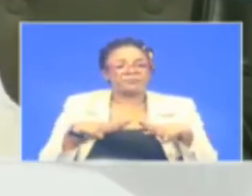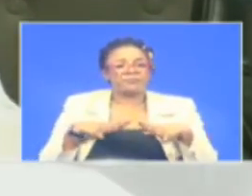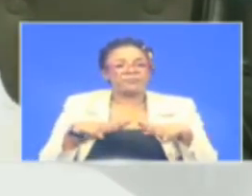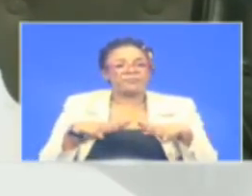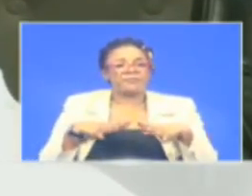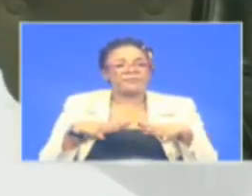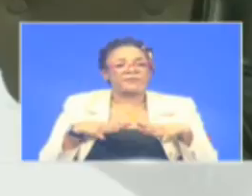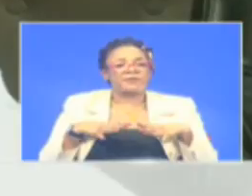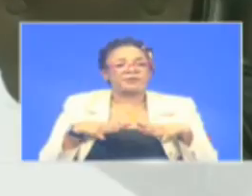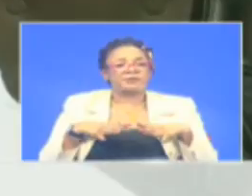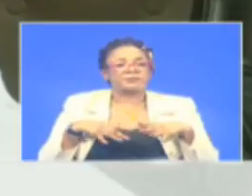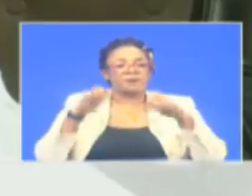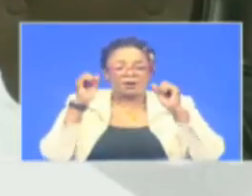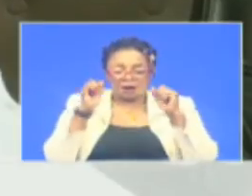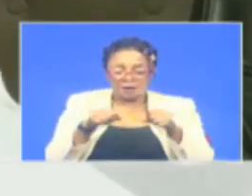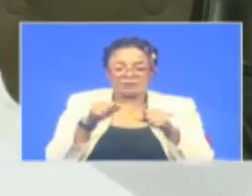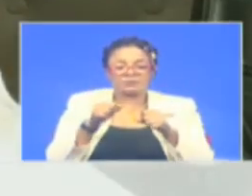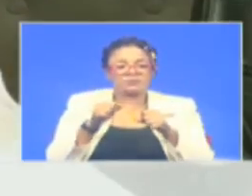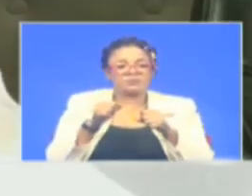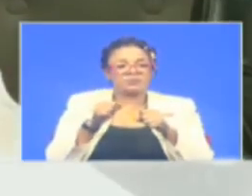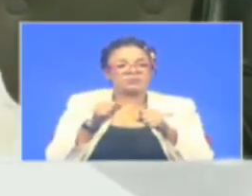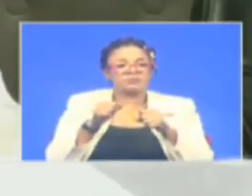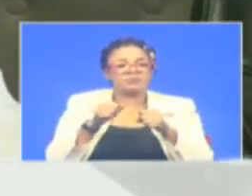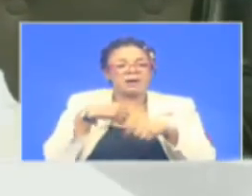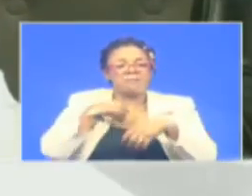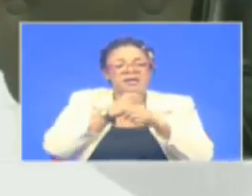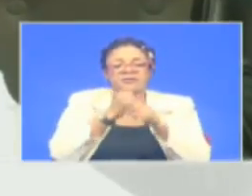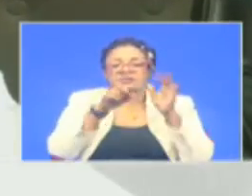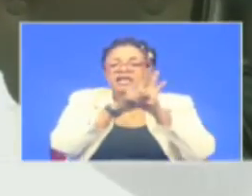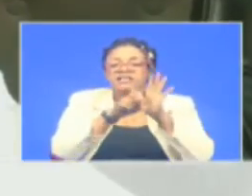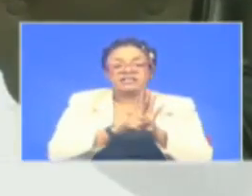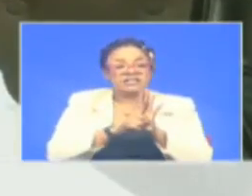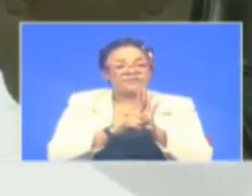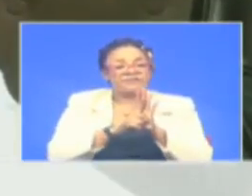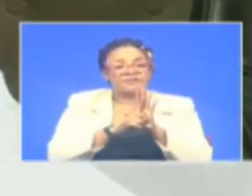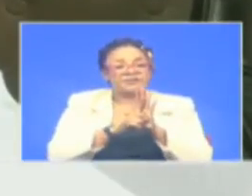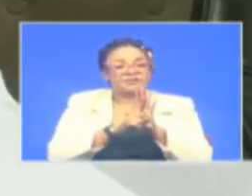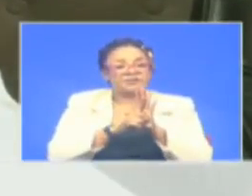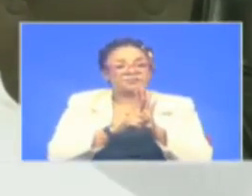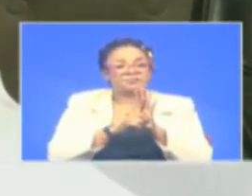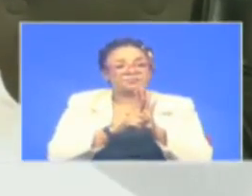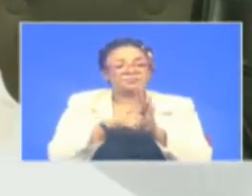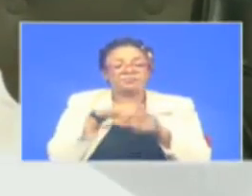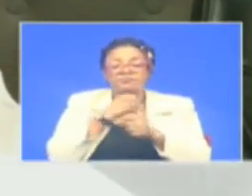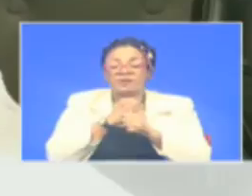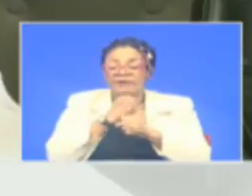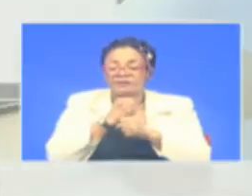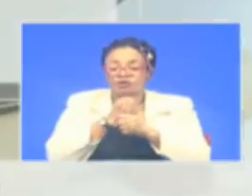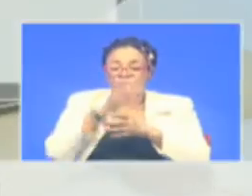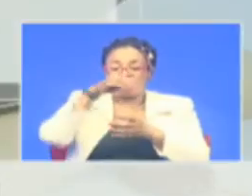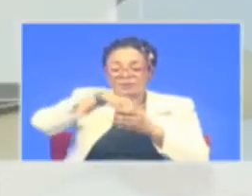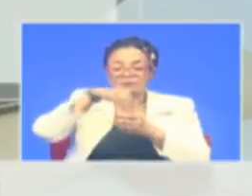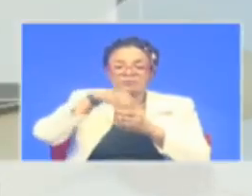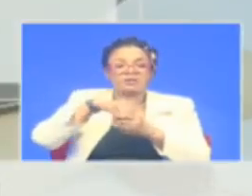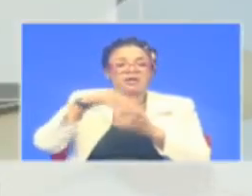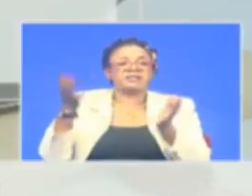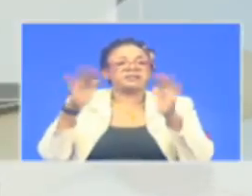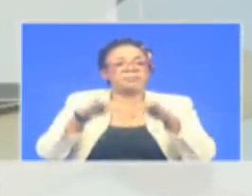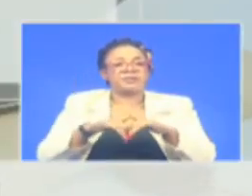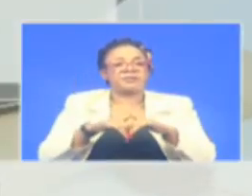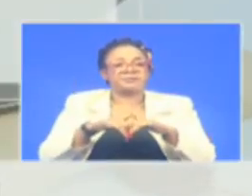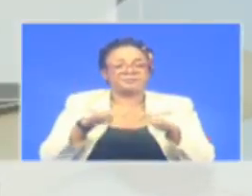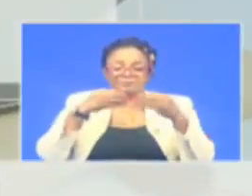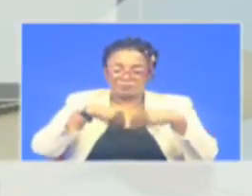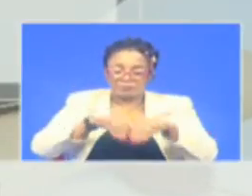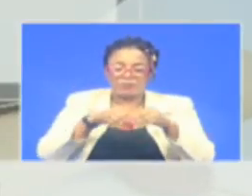can do the legal or the legislative function within the assembly. According to the Elections